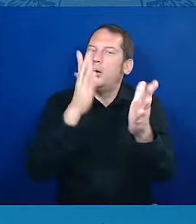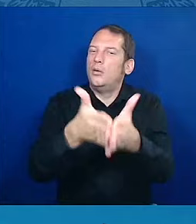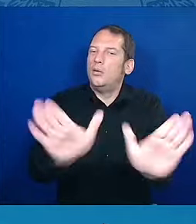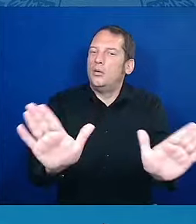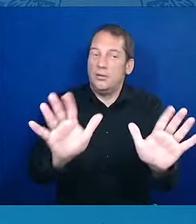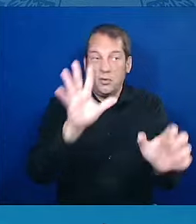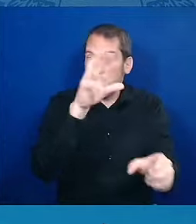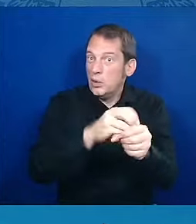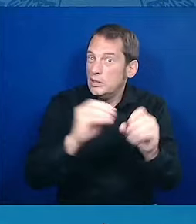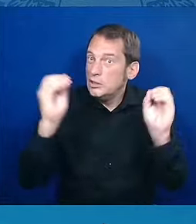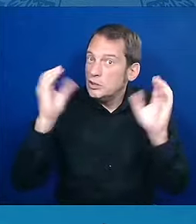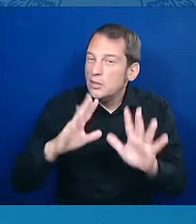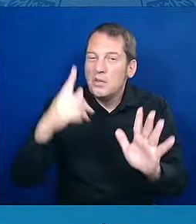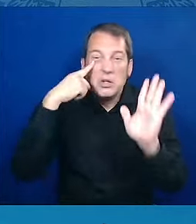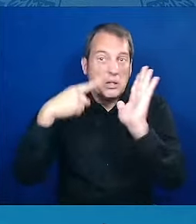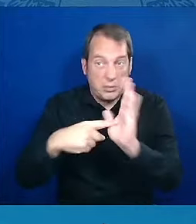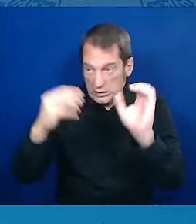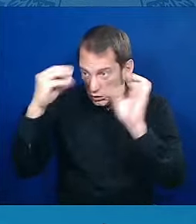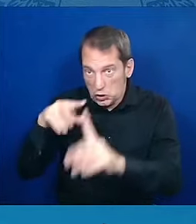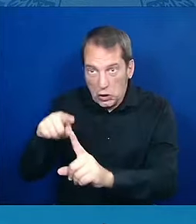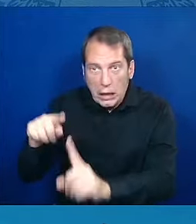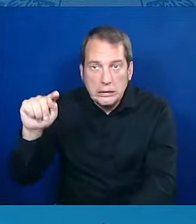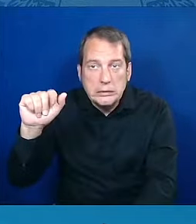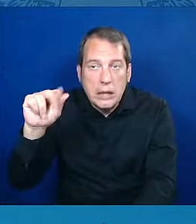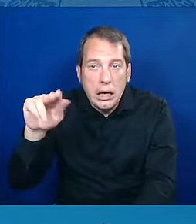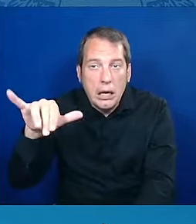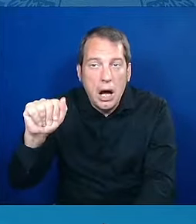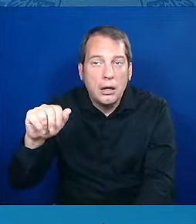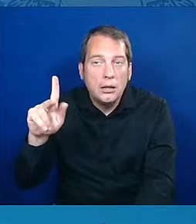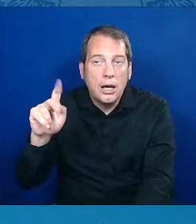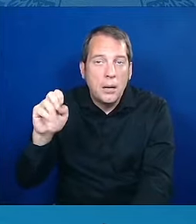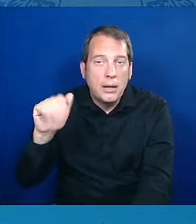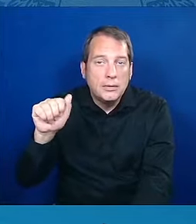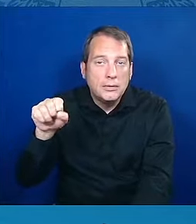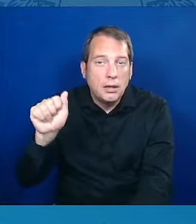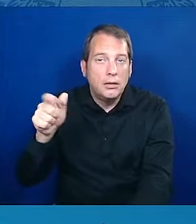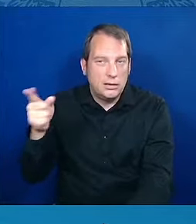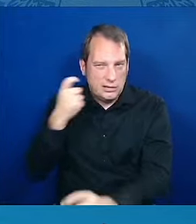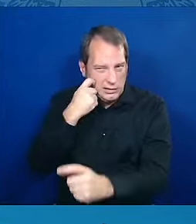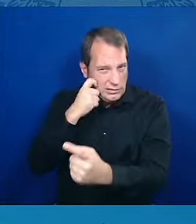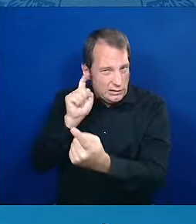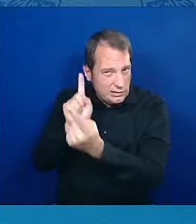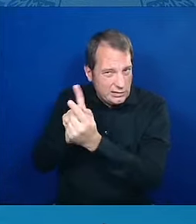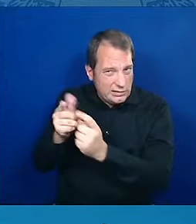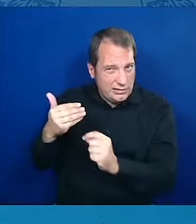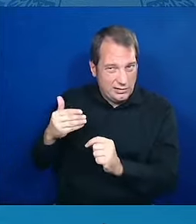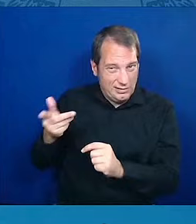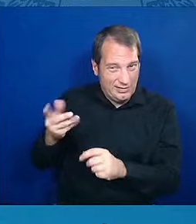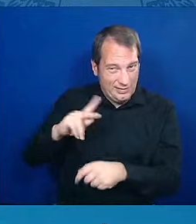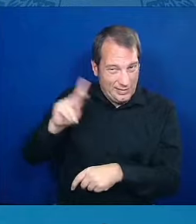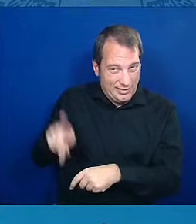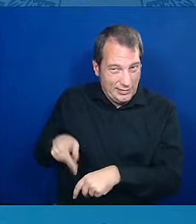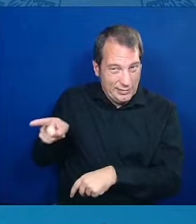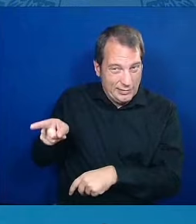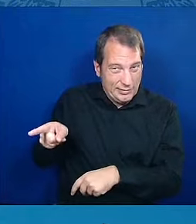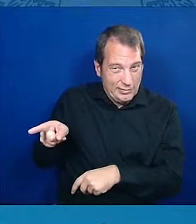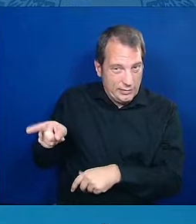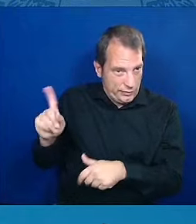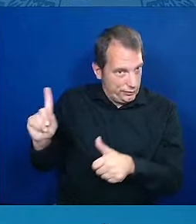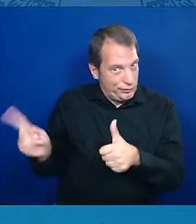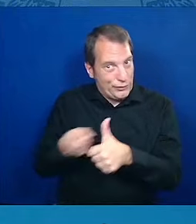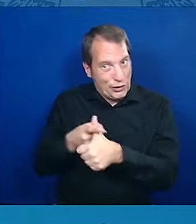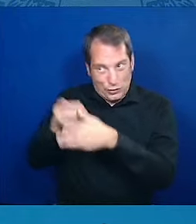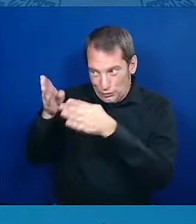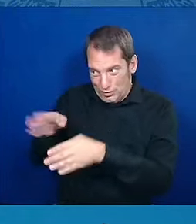Philadelphia. Tanya was first in her family to go to college, and she had been, like many, paying off her student loans for